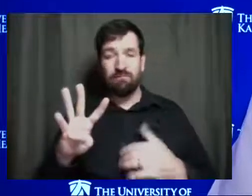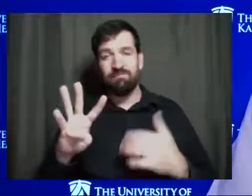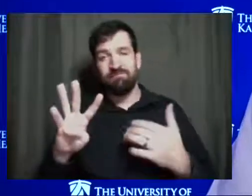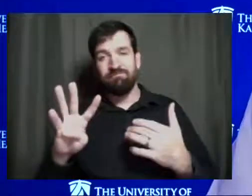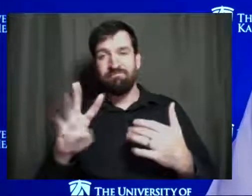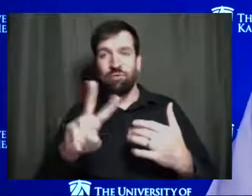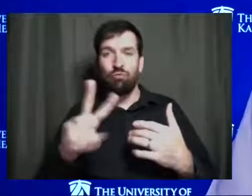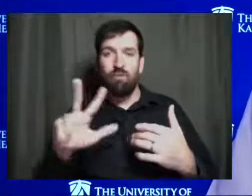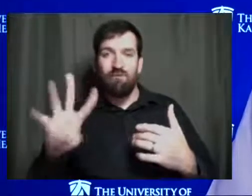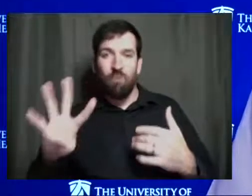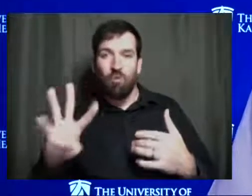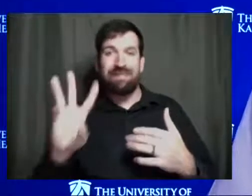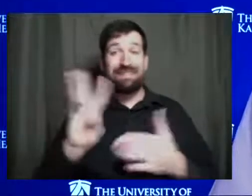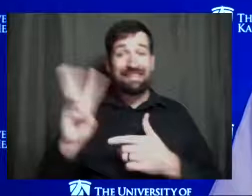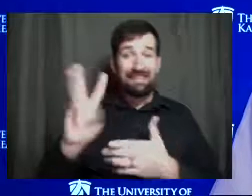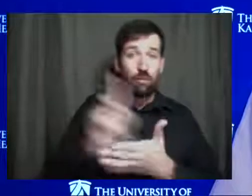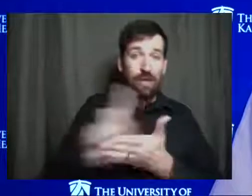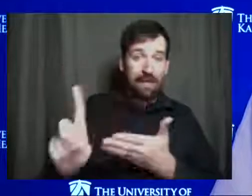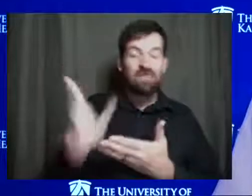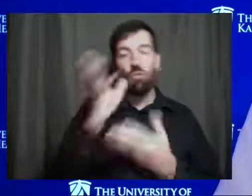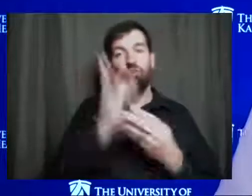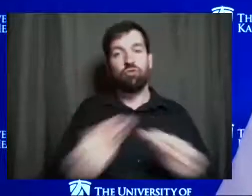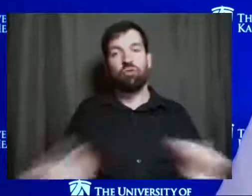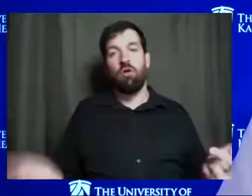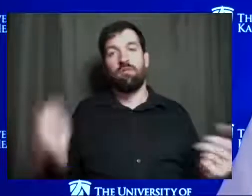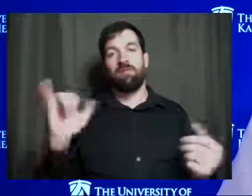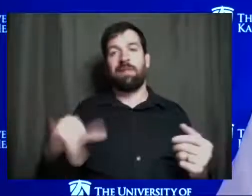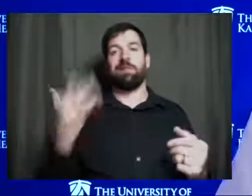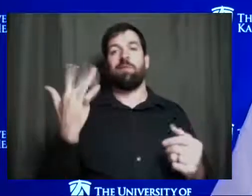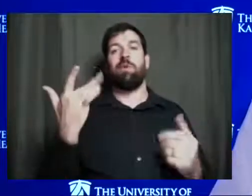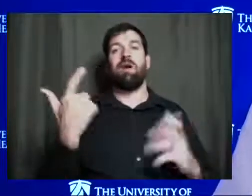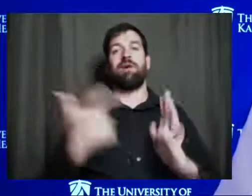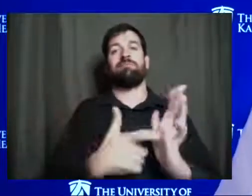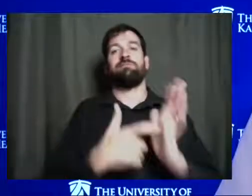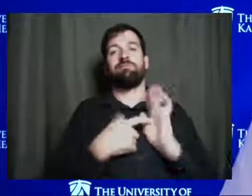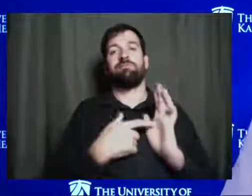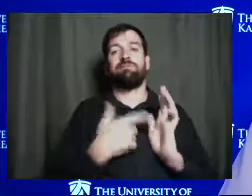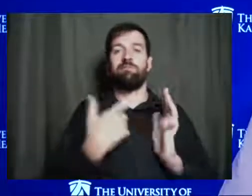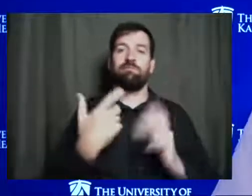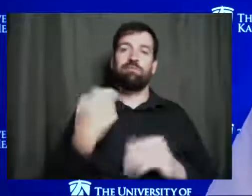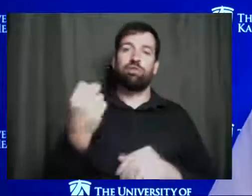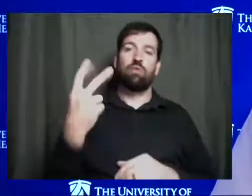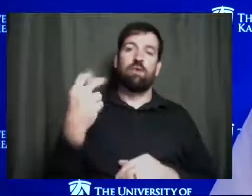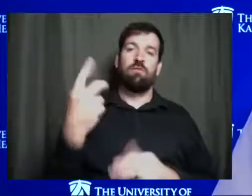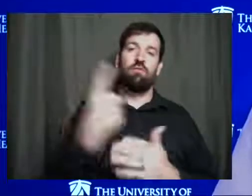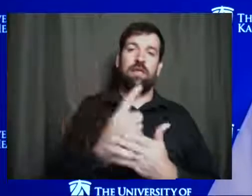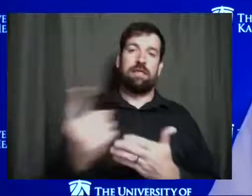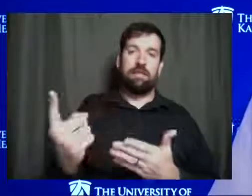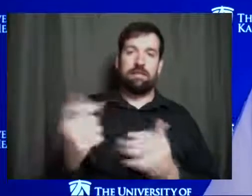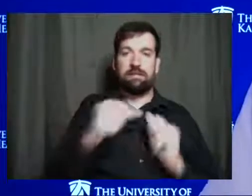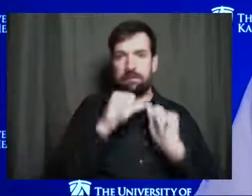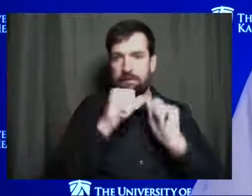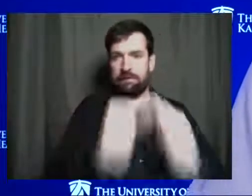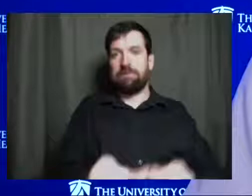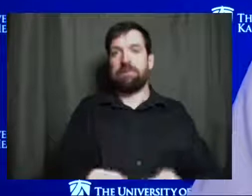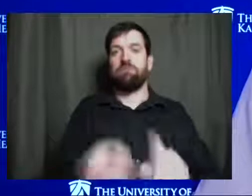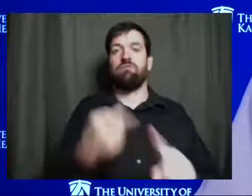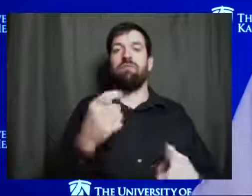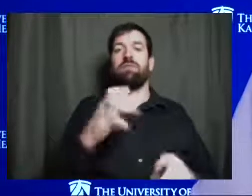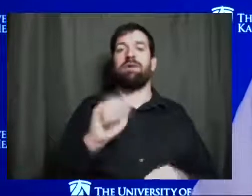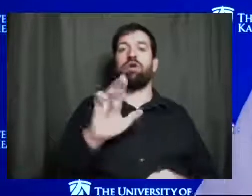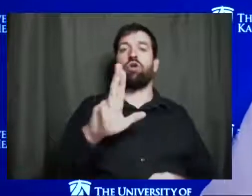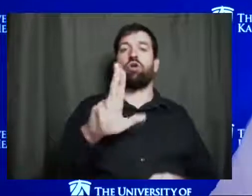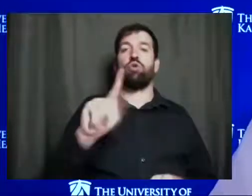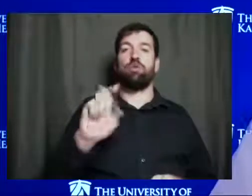would resolve, and that's why we do have that criteria of long haul syndrome being 12 weeks from that acute infection.